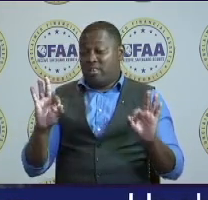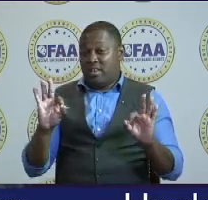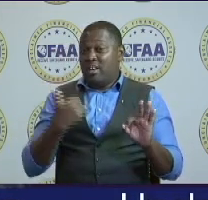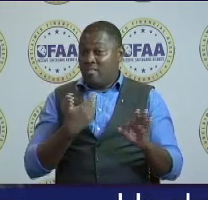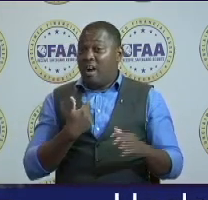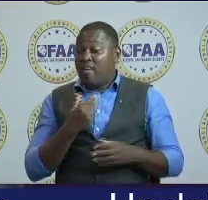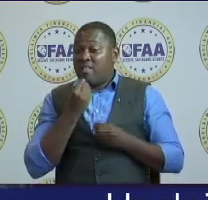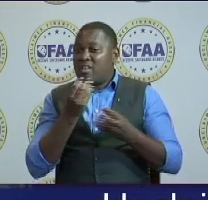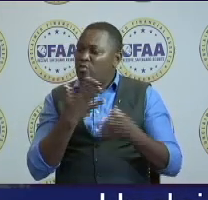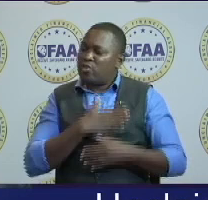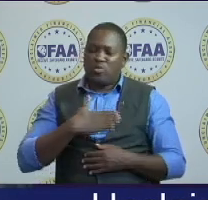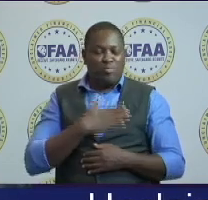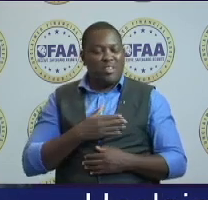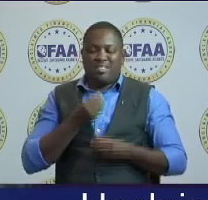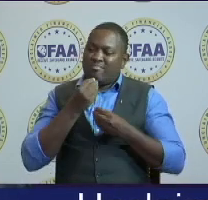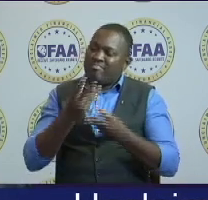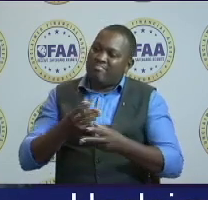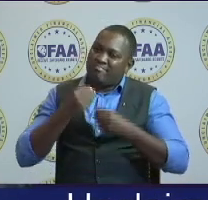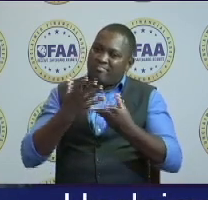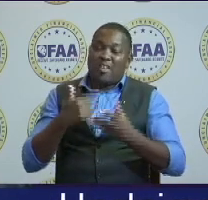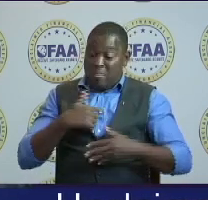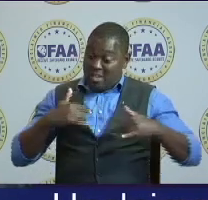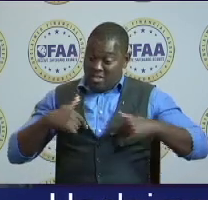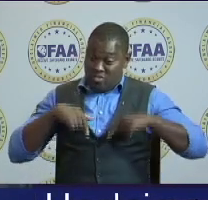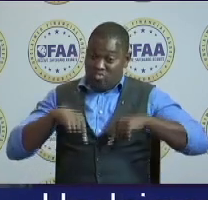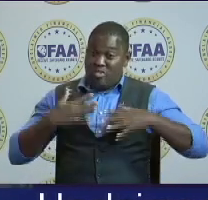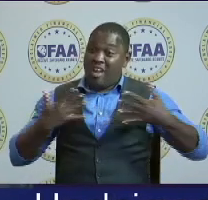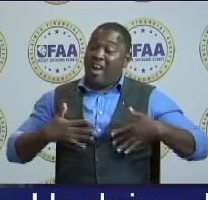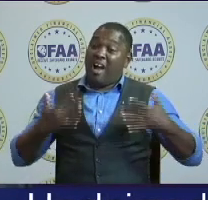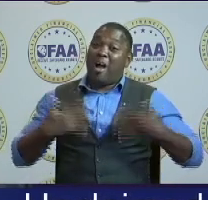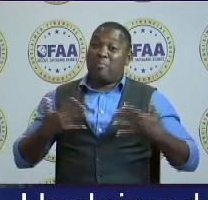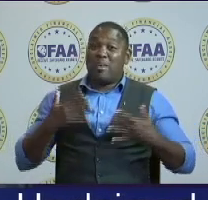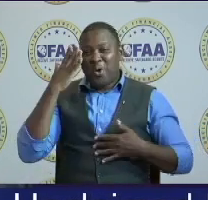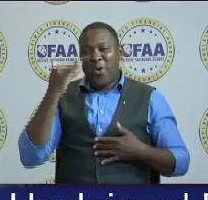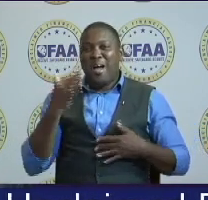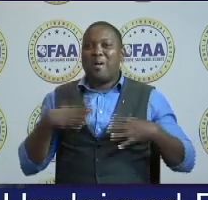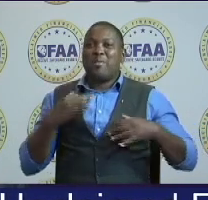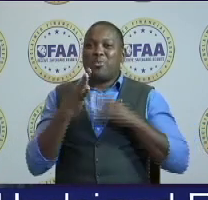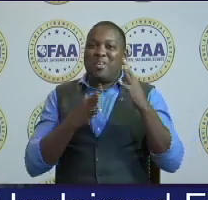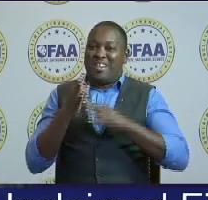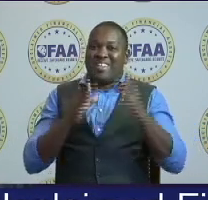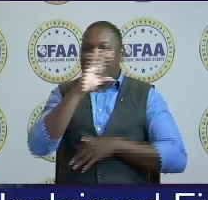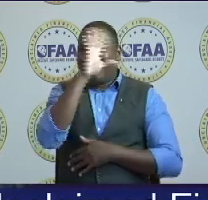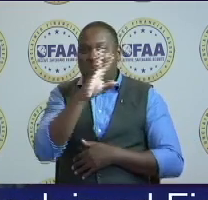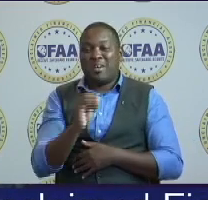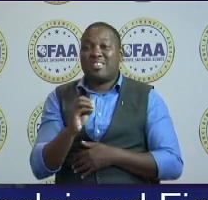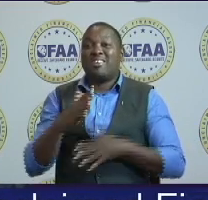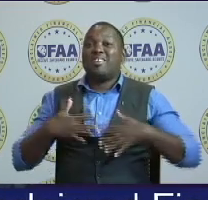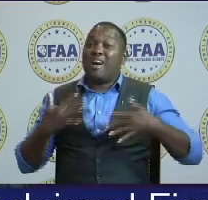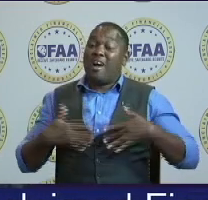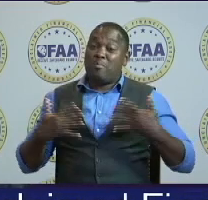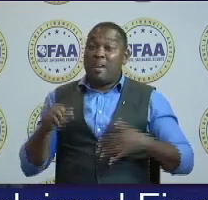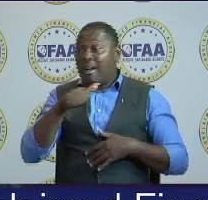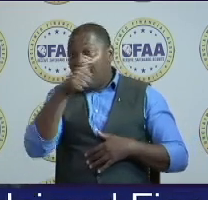you have. So at least today I'm happy. I've learned that only the 3% of guys are happy with the online reporting portal. So 67%,